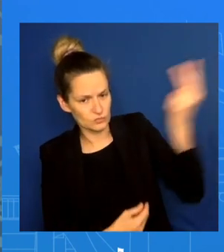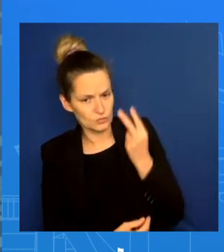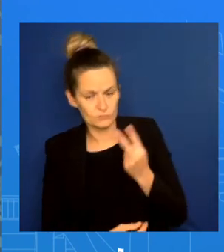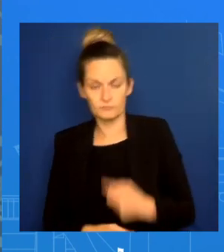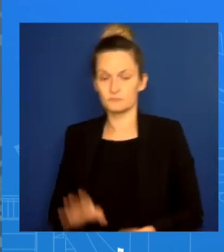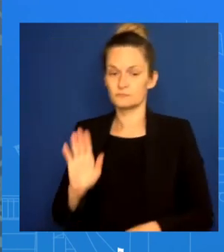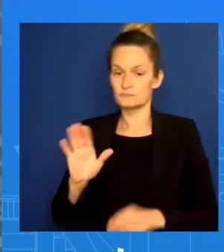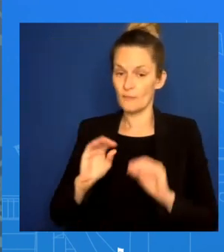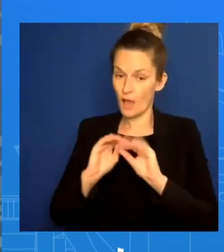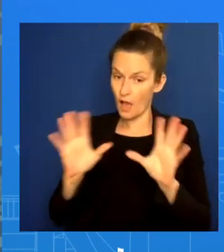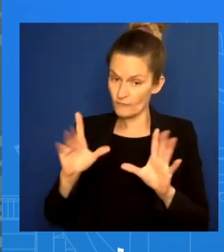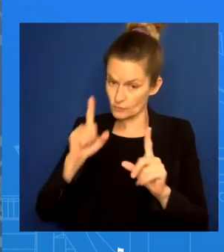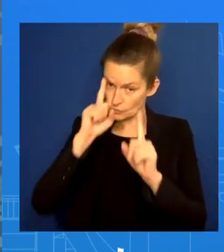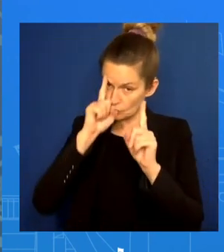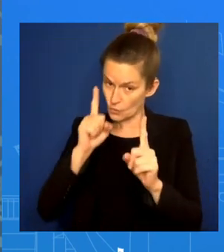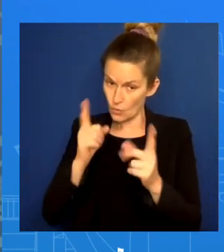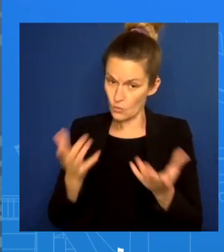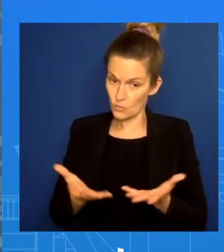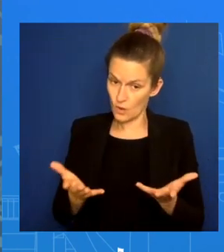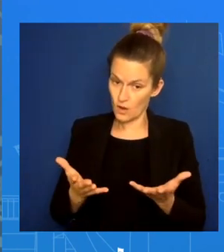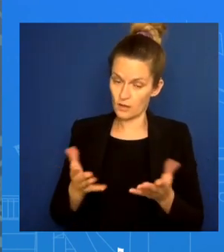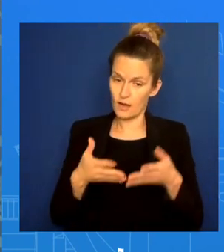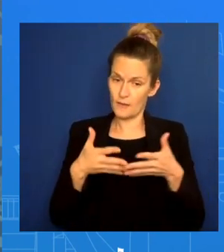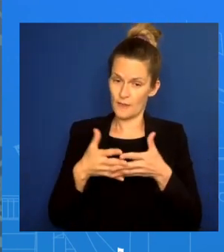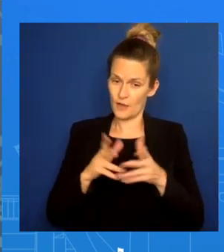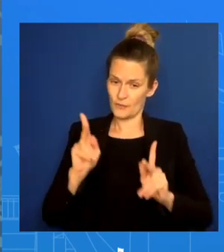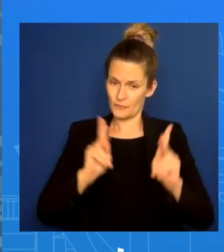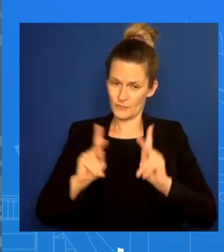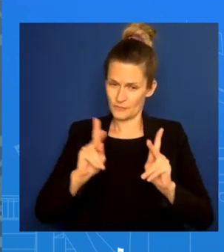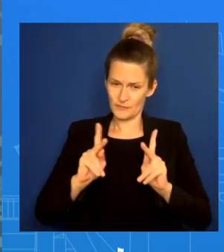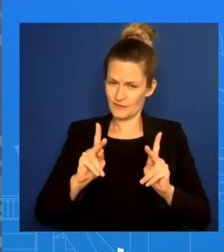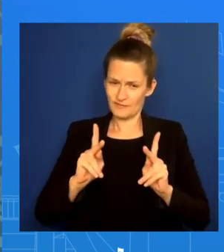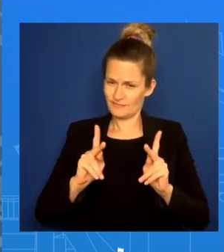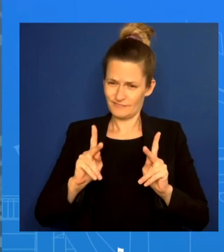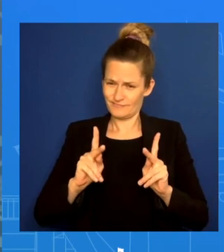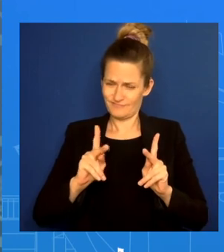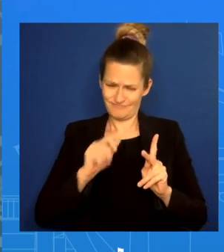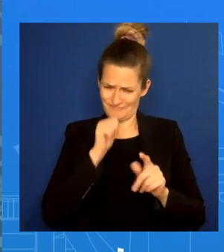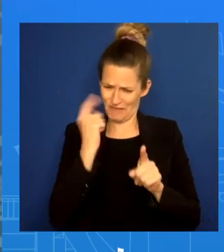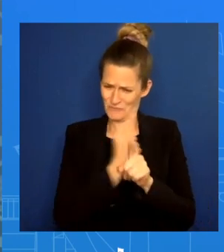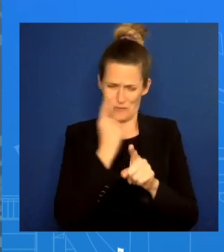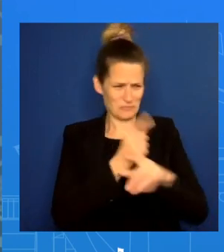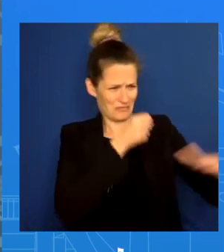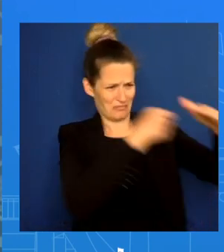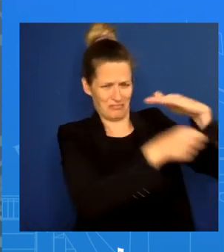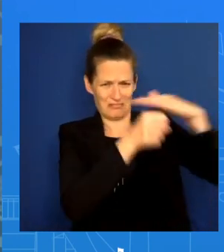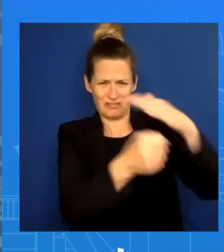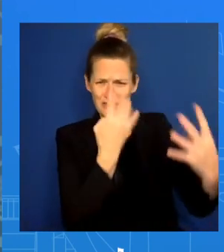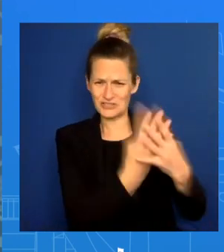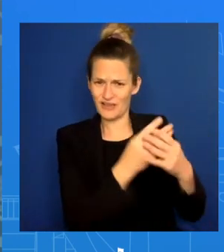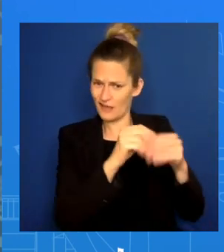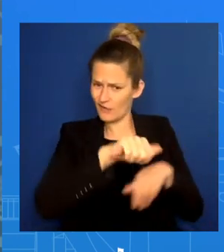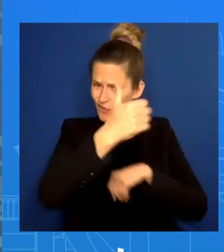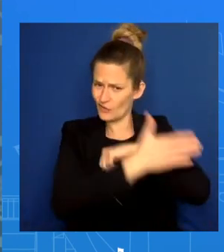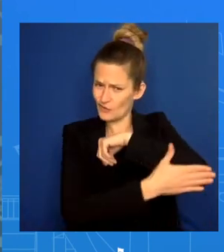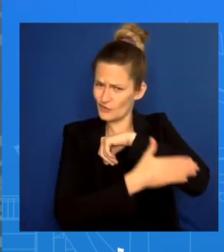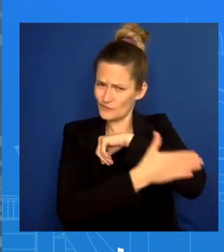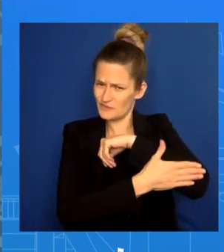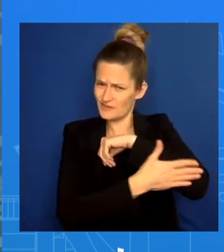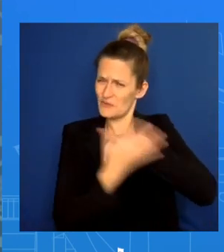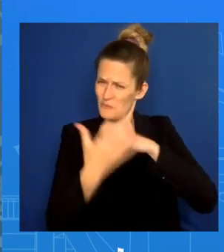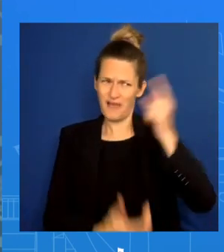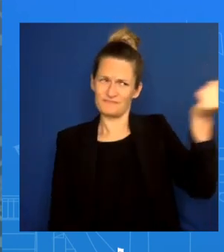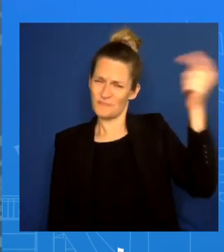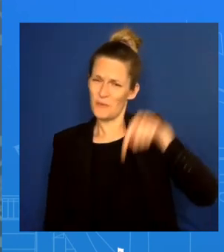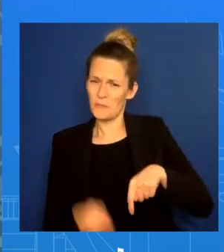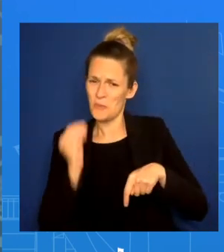back on their home soil. That's the overarching goal. You start with that, and then you start thinking